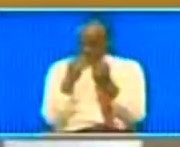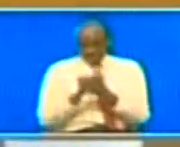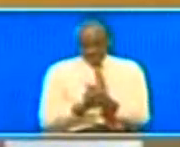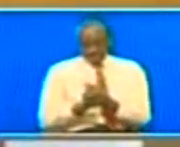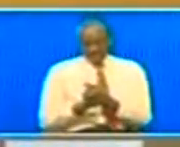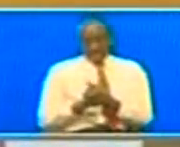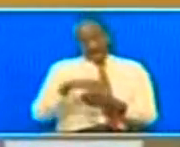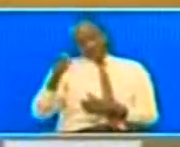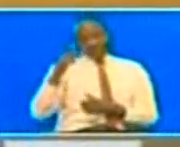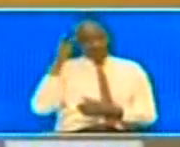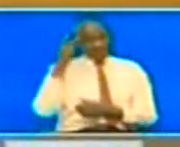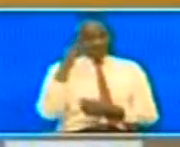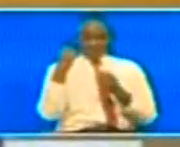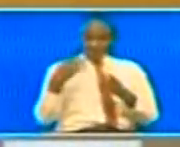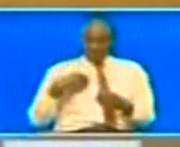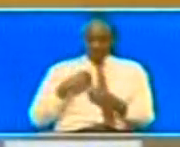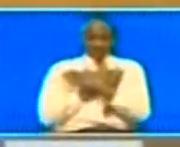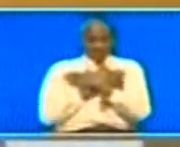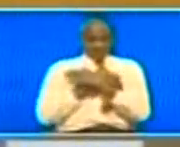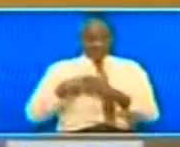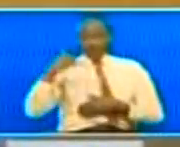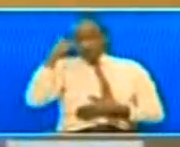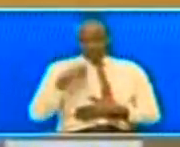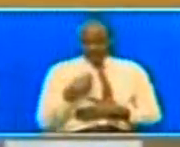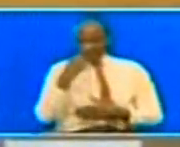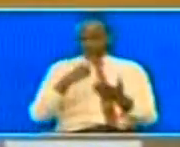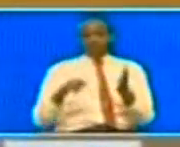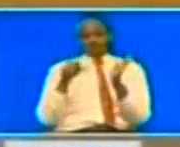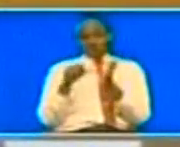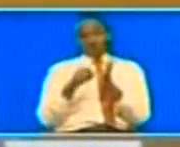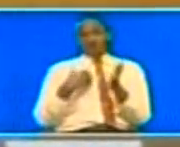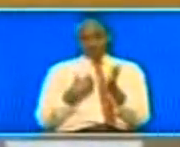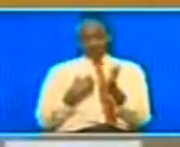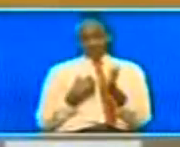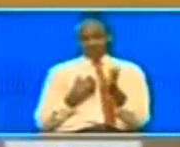my friends called me and said that this is a problem again.